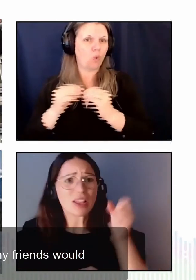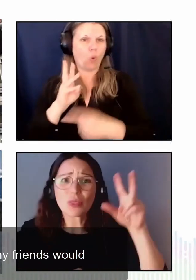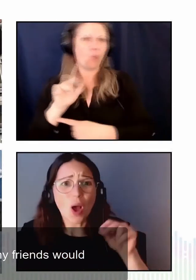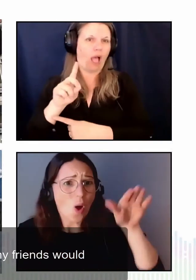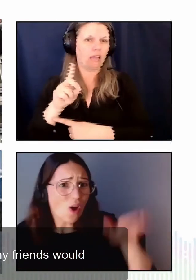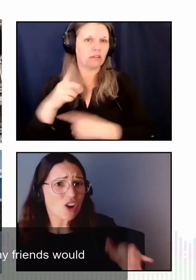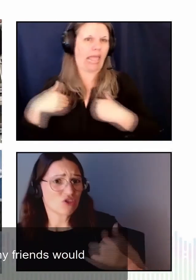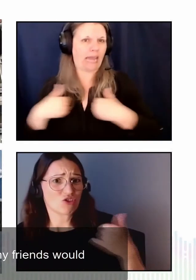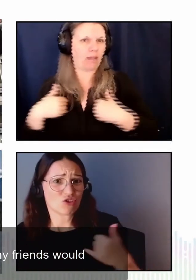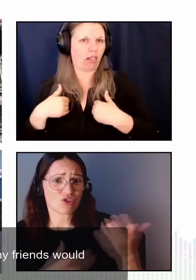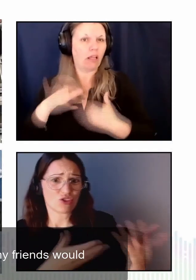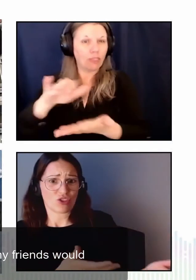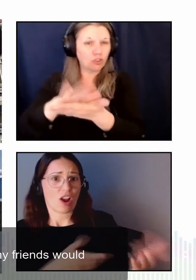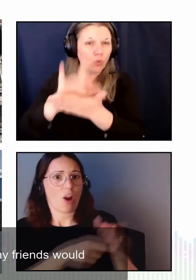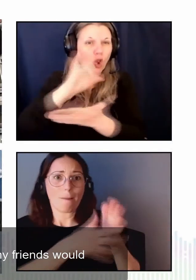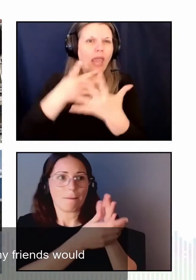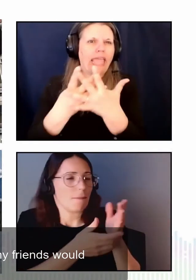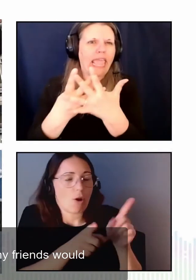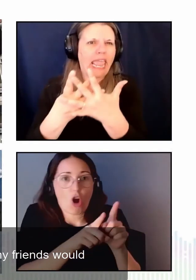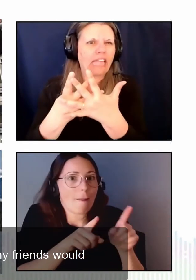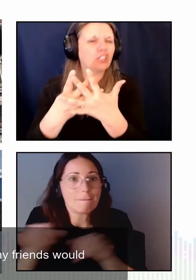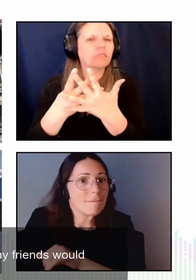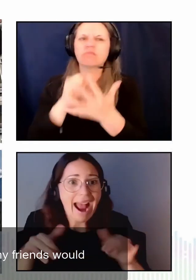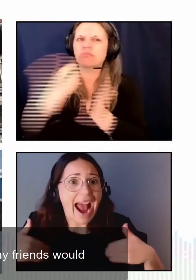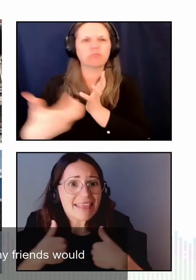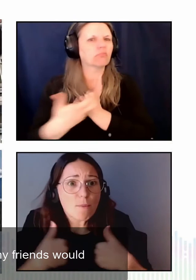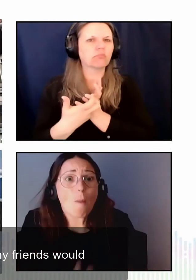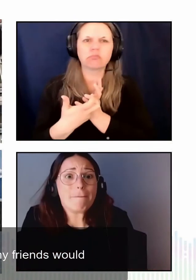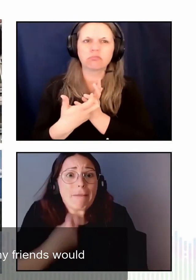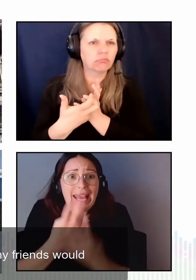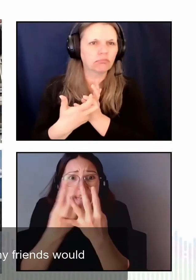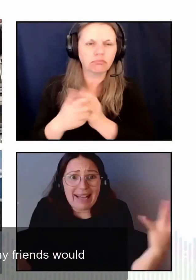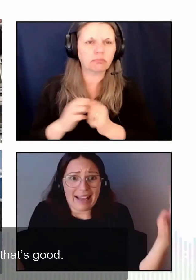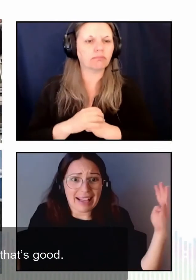caged. And in some cases, my